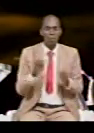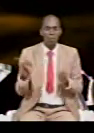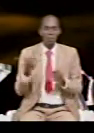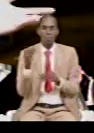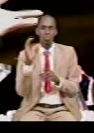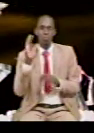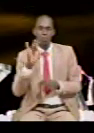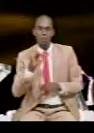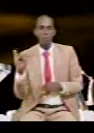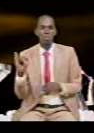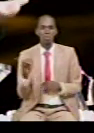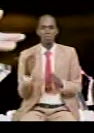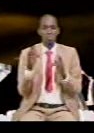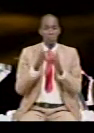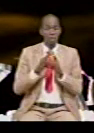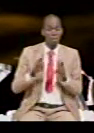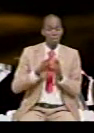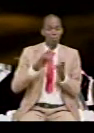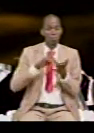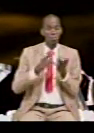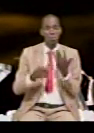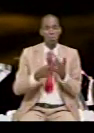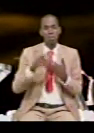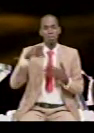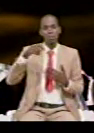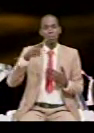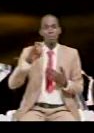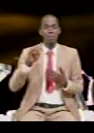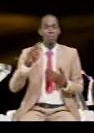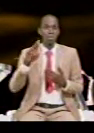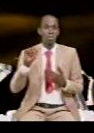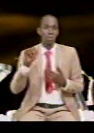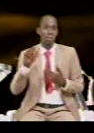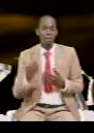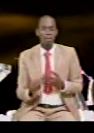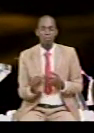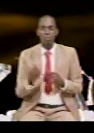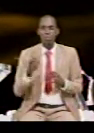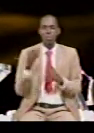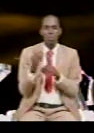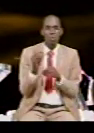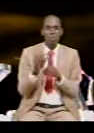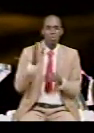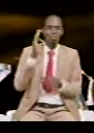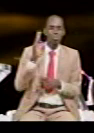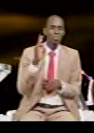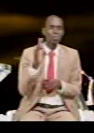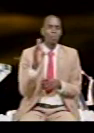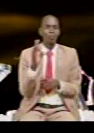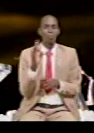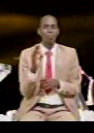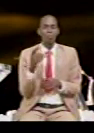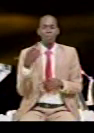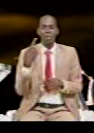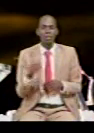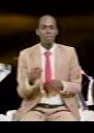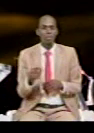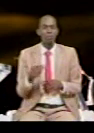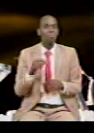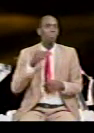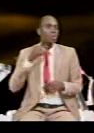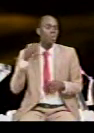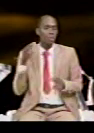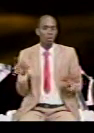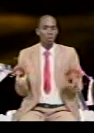messages, retreat. Now we are having Easter retreat. Retreat messages, ministers conference